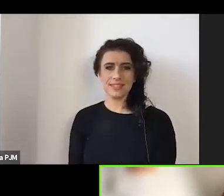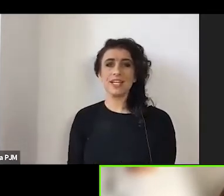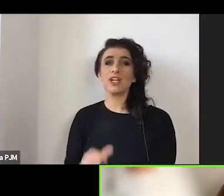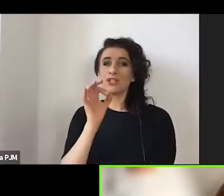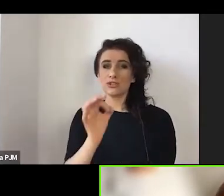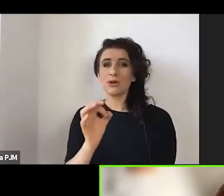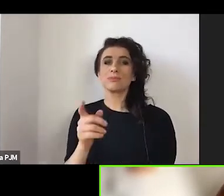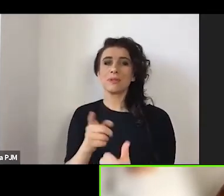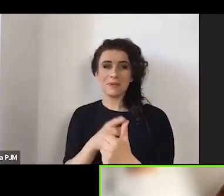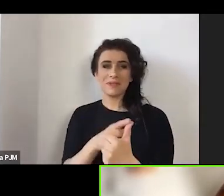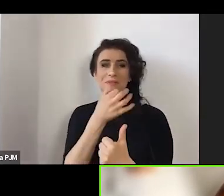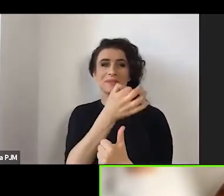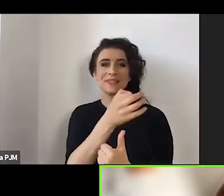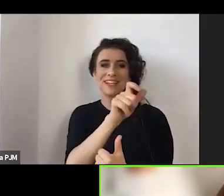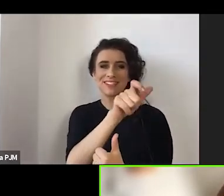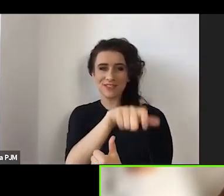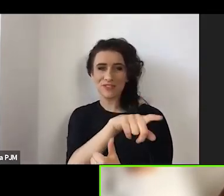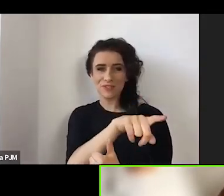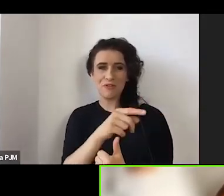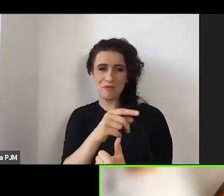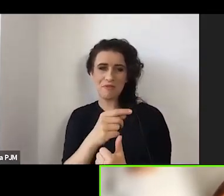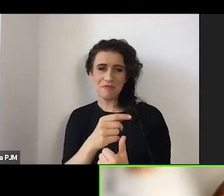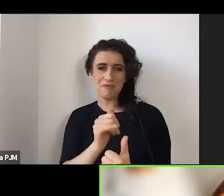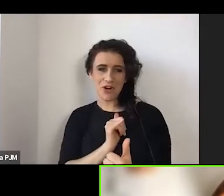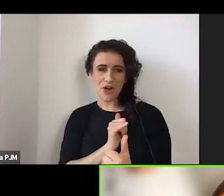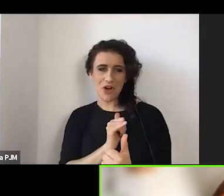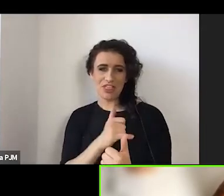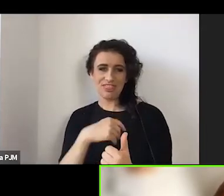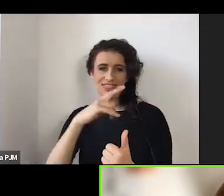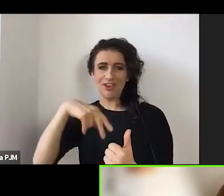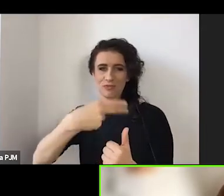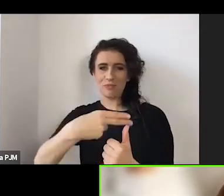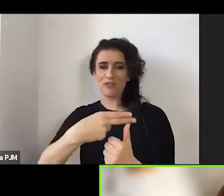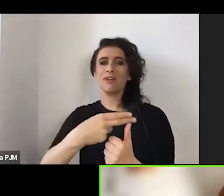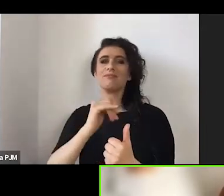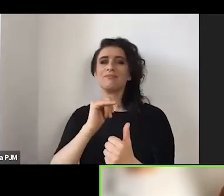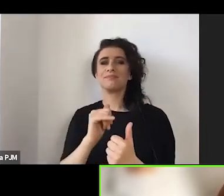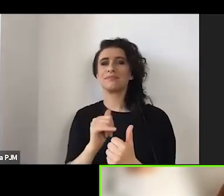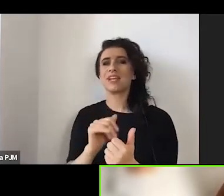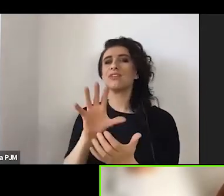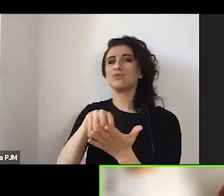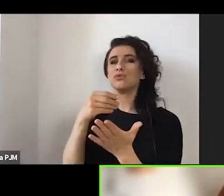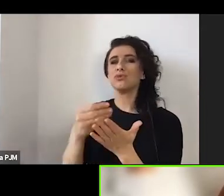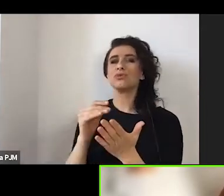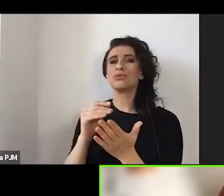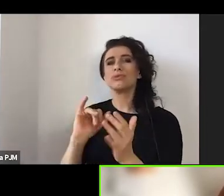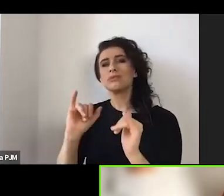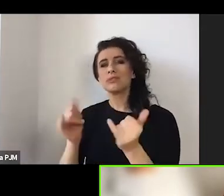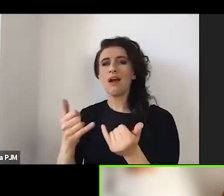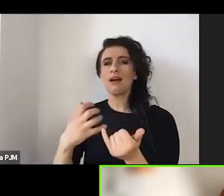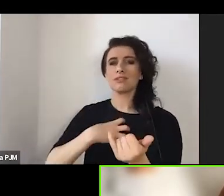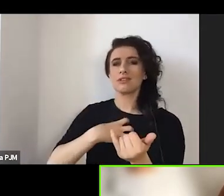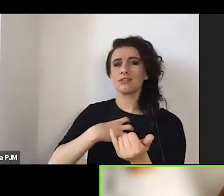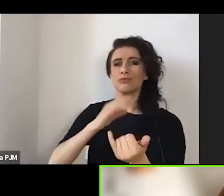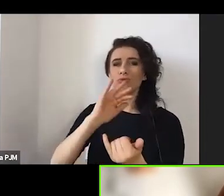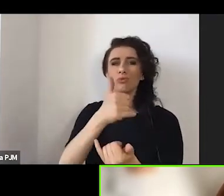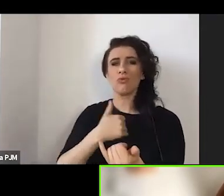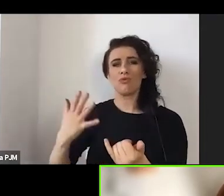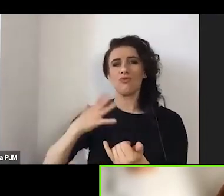show principals and teach. Well, I didn't approach the principals first of all. I told you I went directly to the